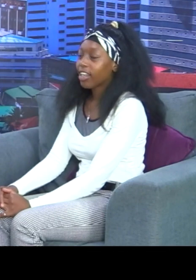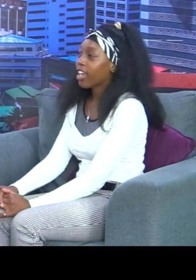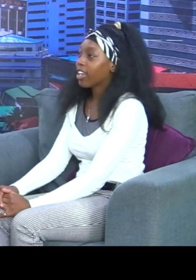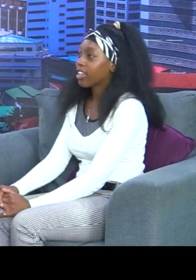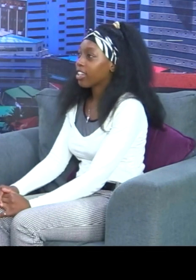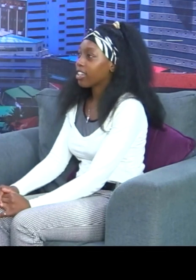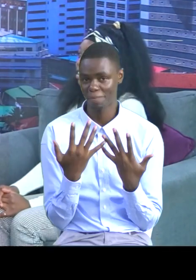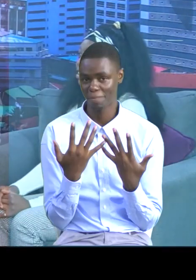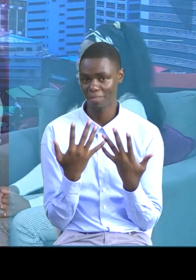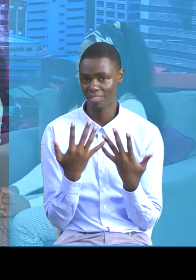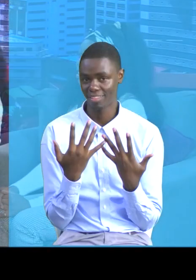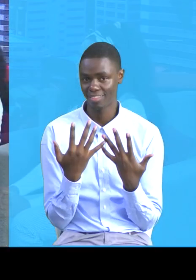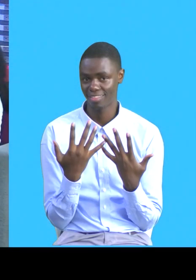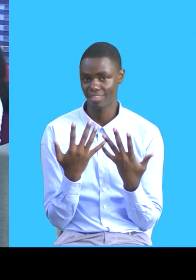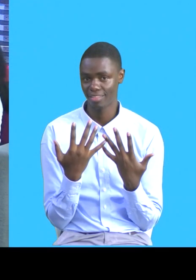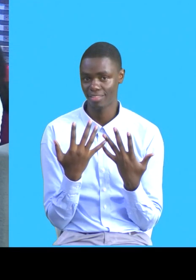like